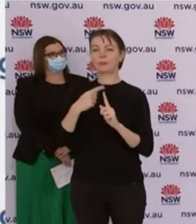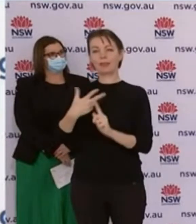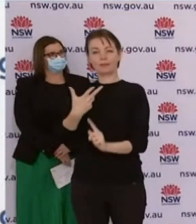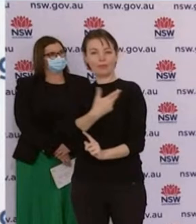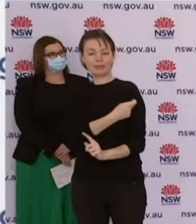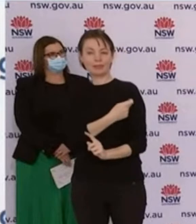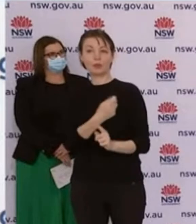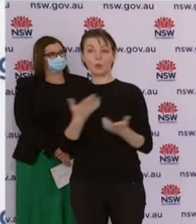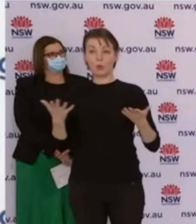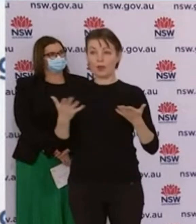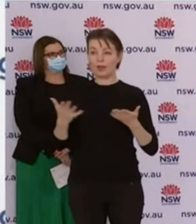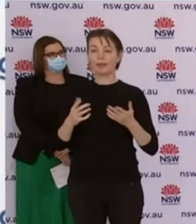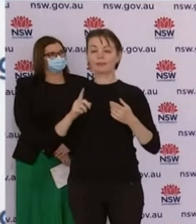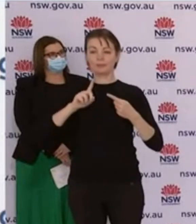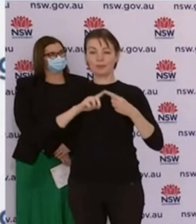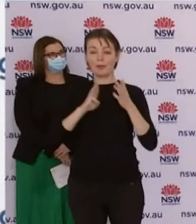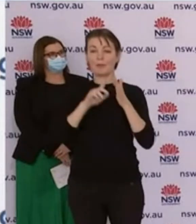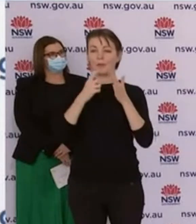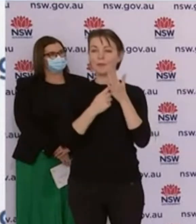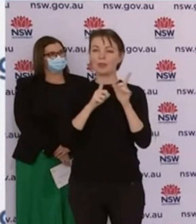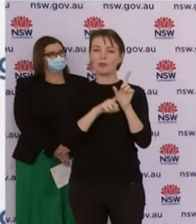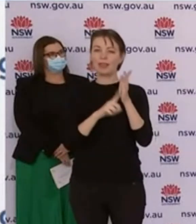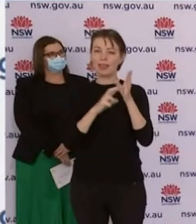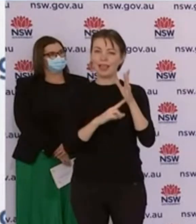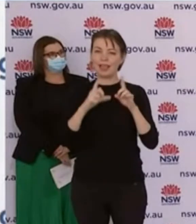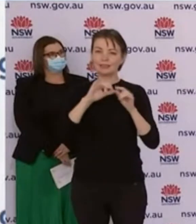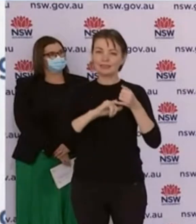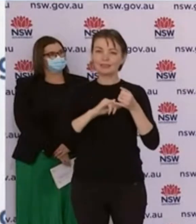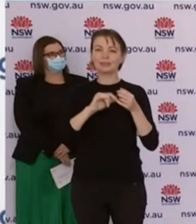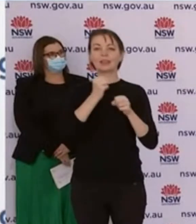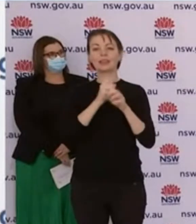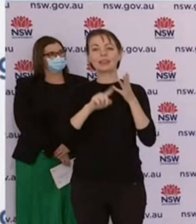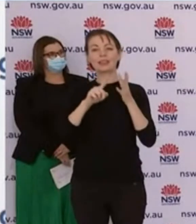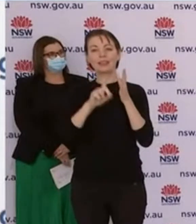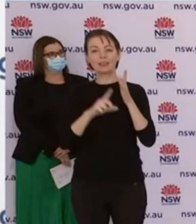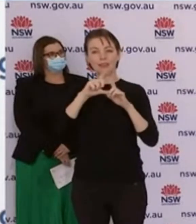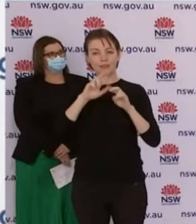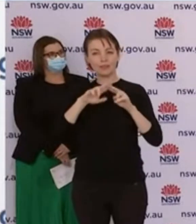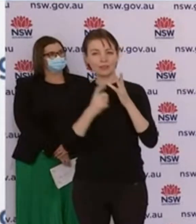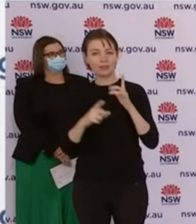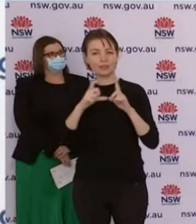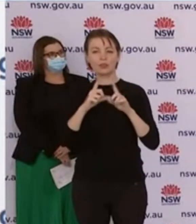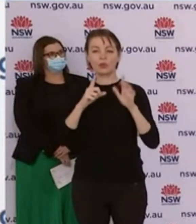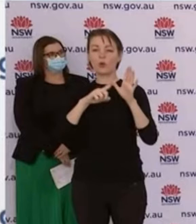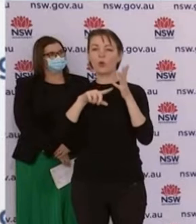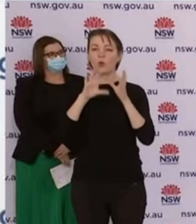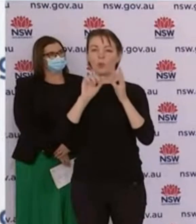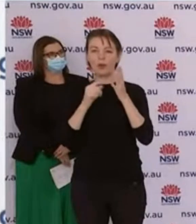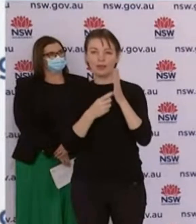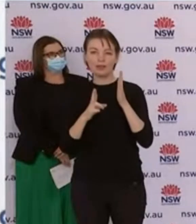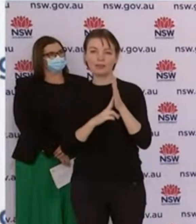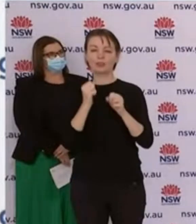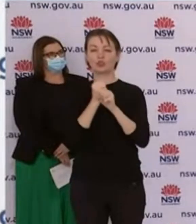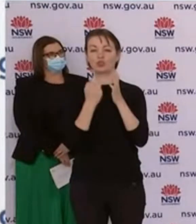soon as you can. And they are people who live in Merryland, in Guildford, in Auburn,